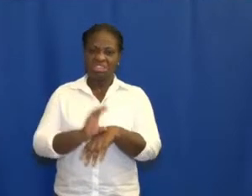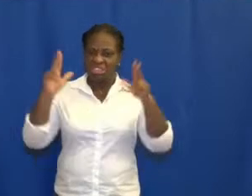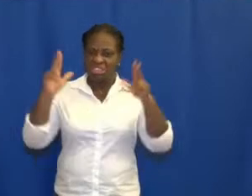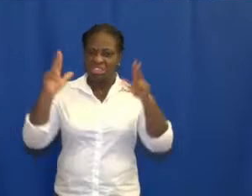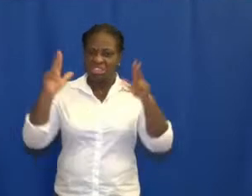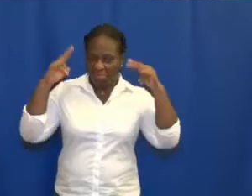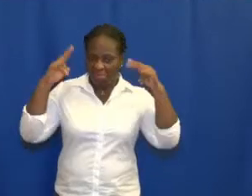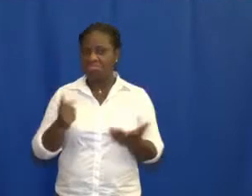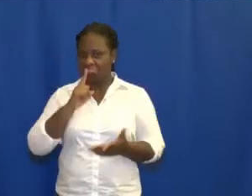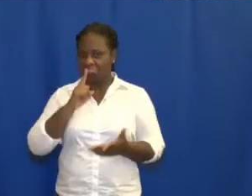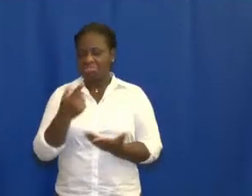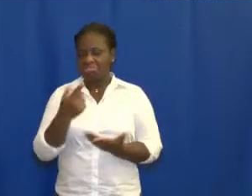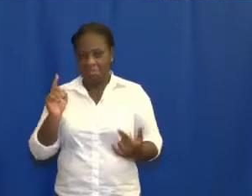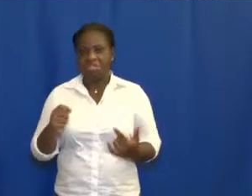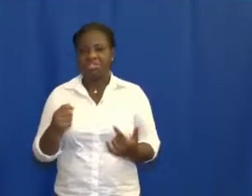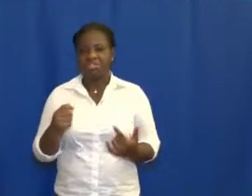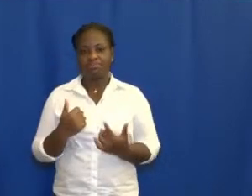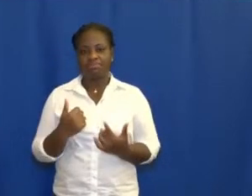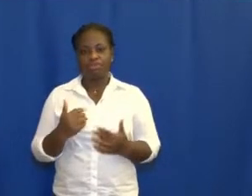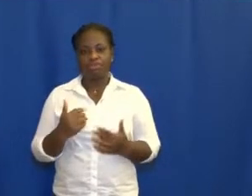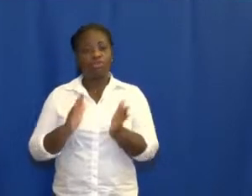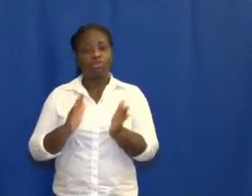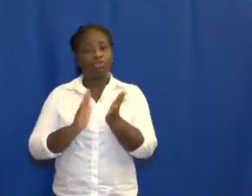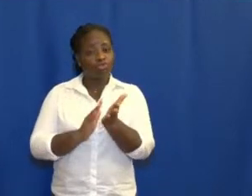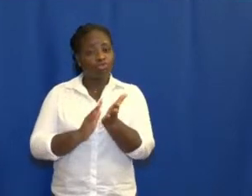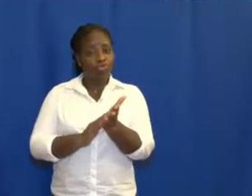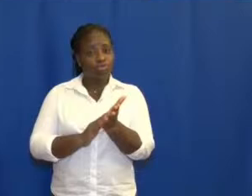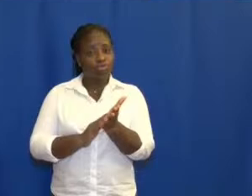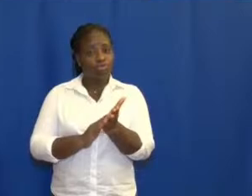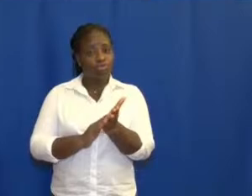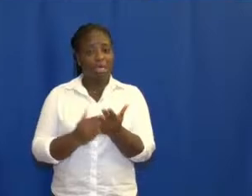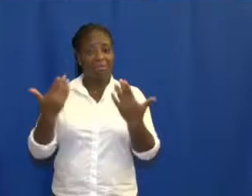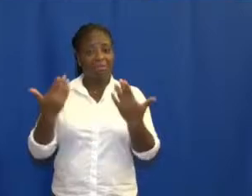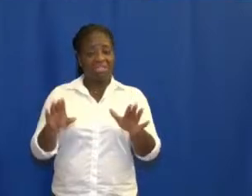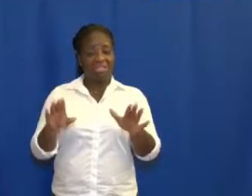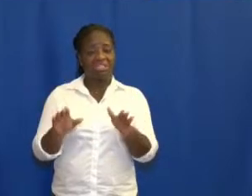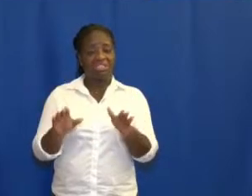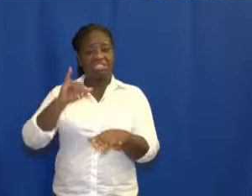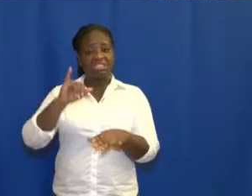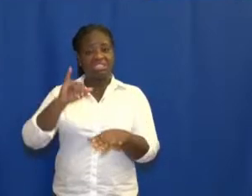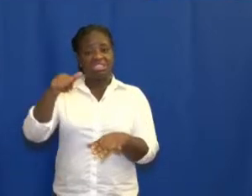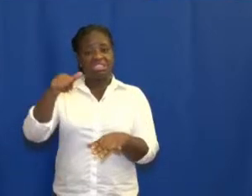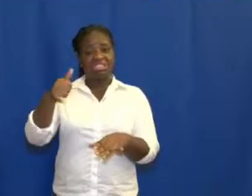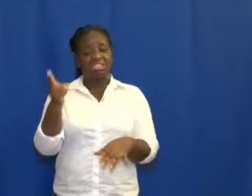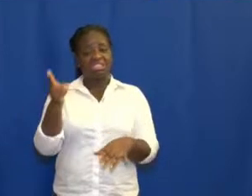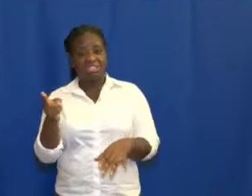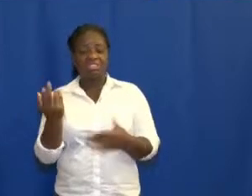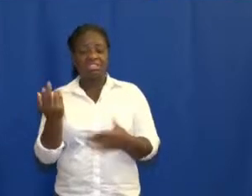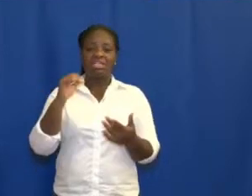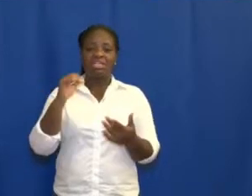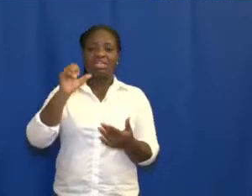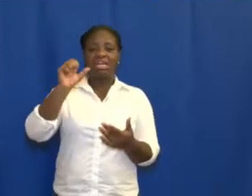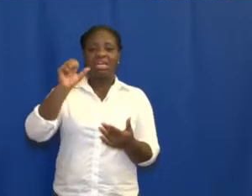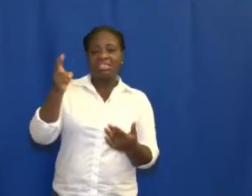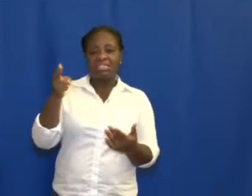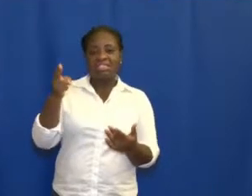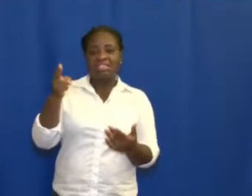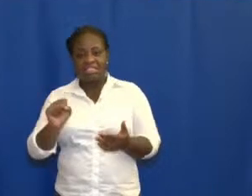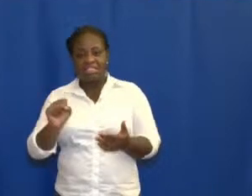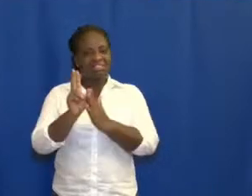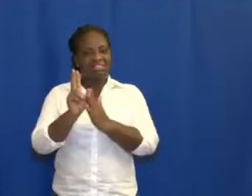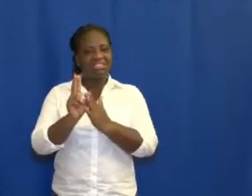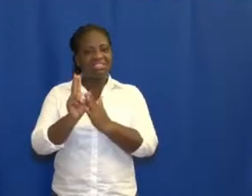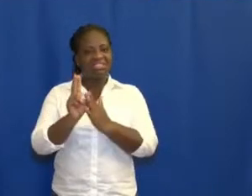masalaakye. Yɛmba sukuufoɔ a wɔrebɛwie JHS, SHS ne university